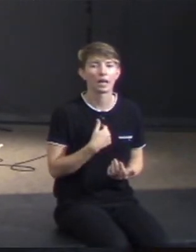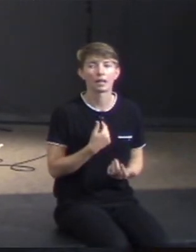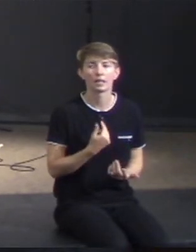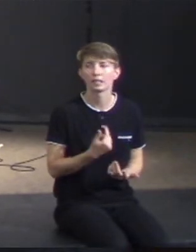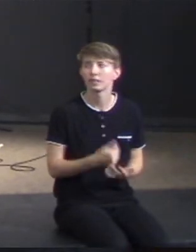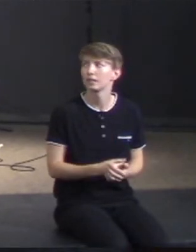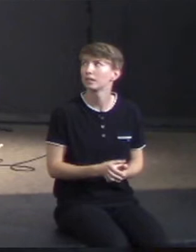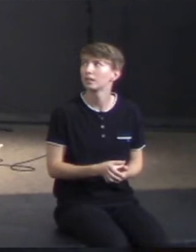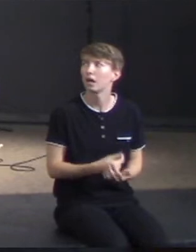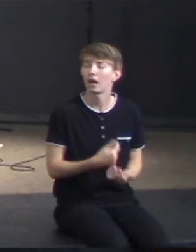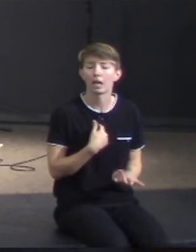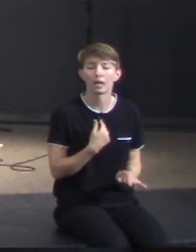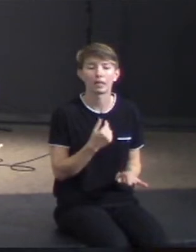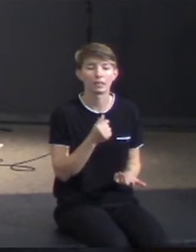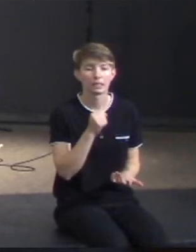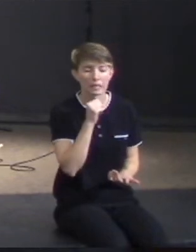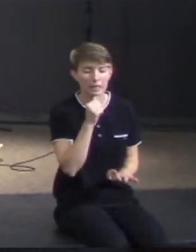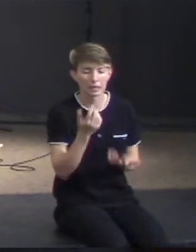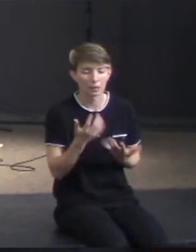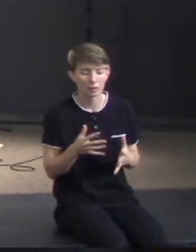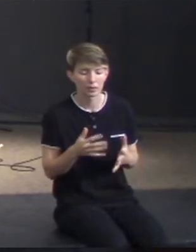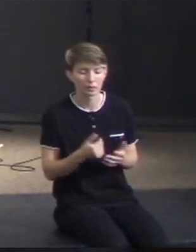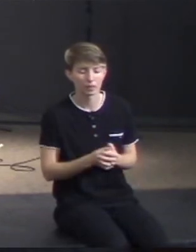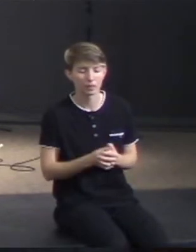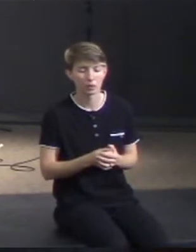from? Right over there.